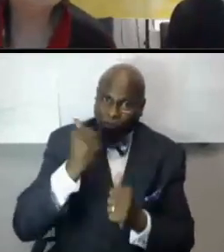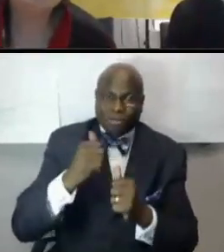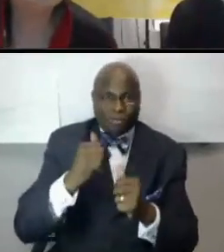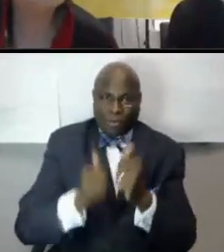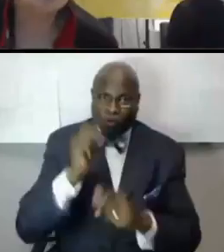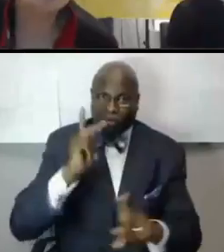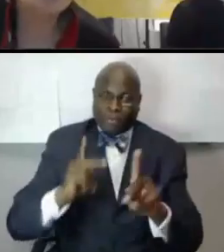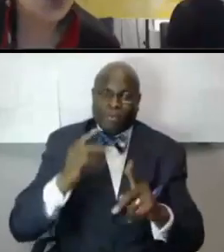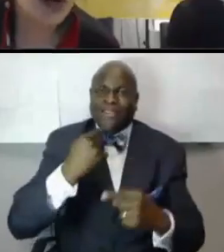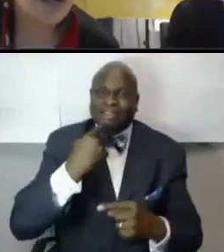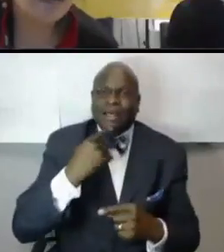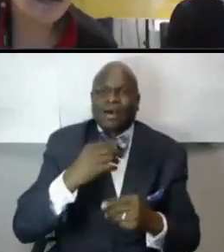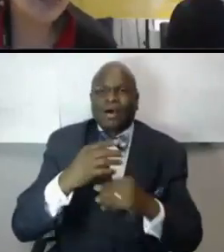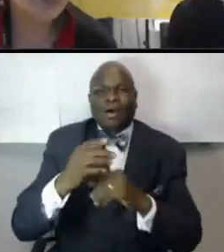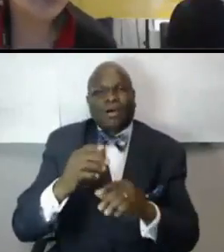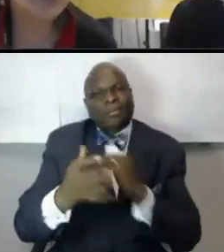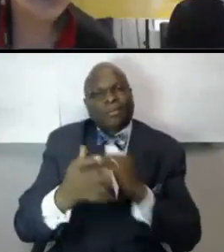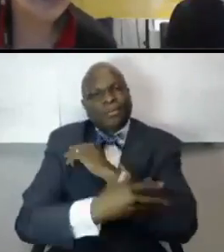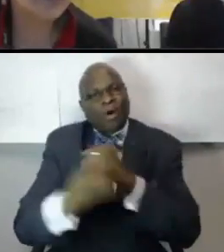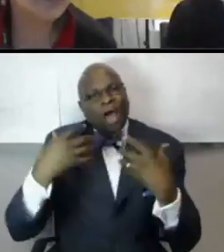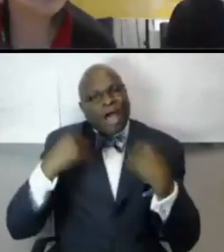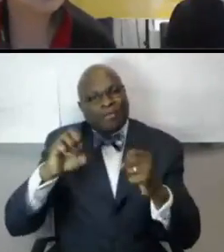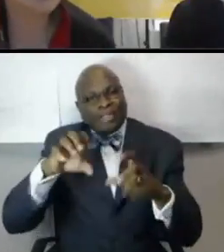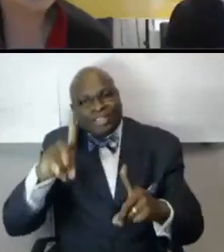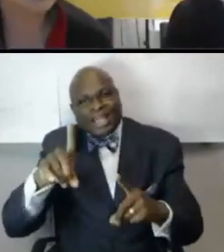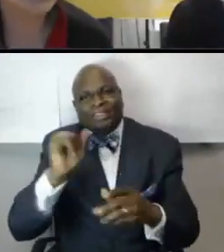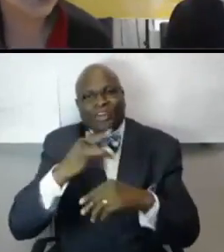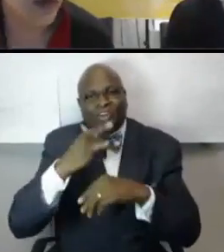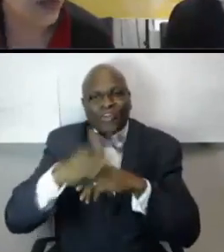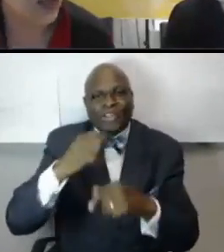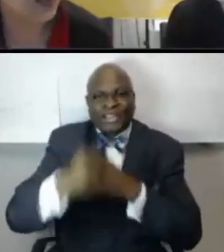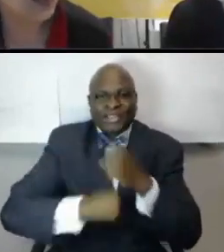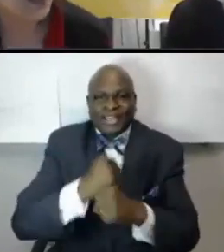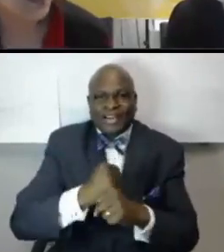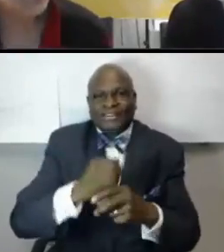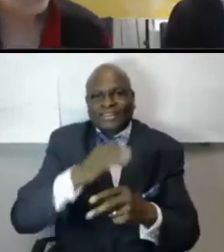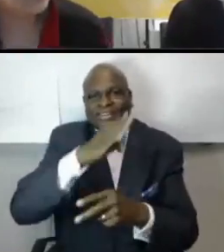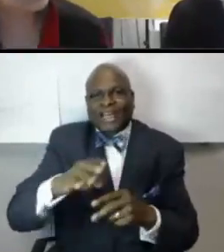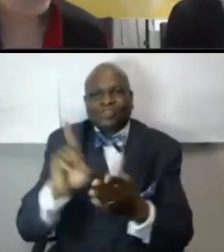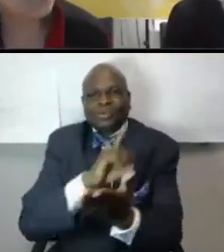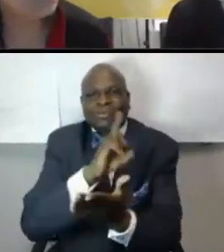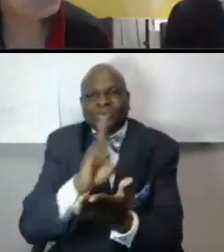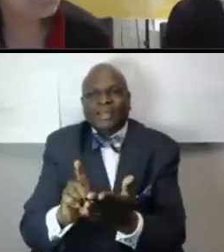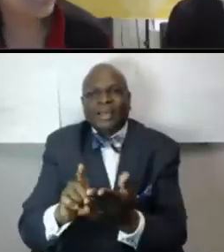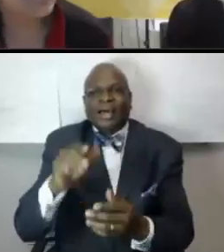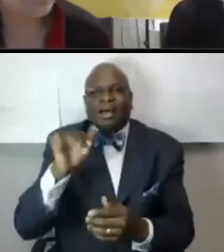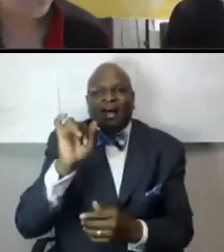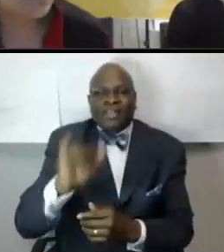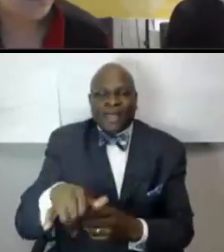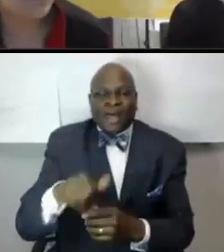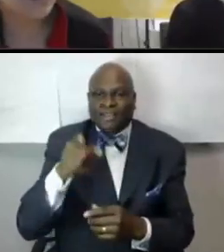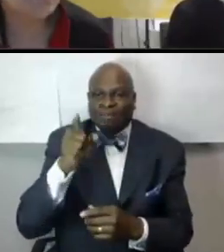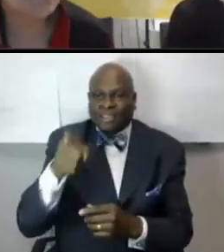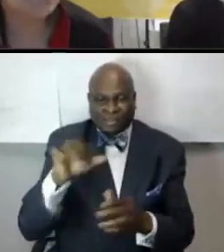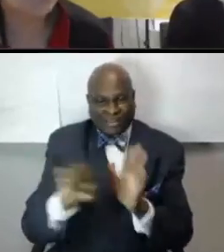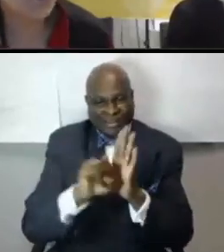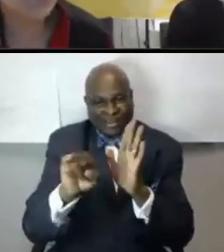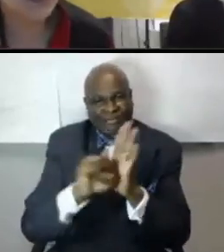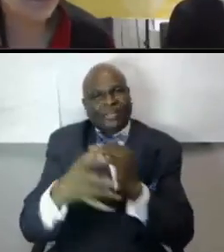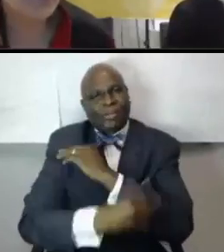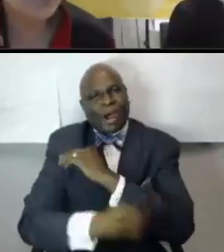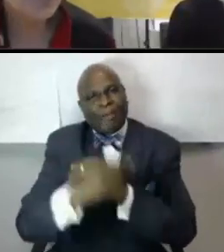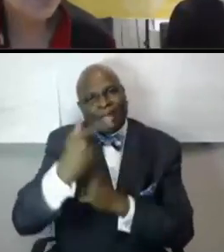most people have said it's poor health and education in later years / discrimination that basically determines the